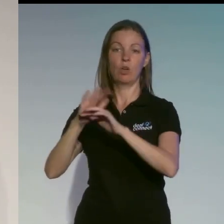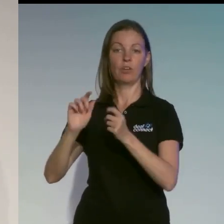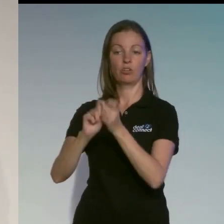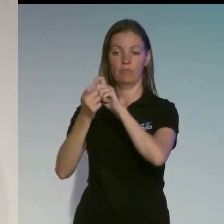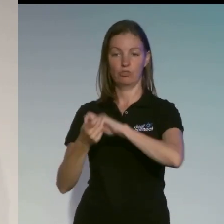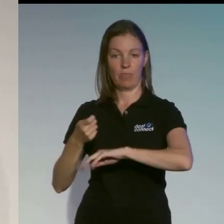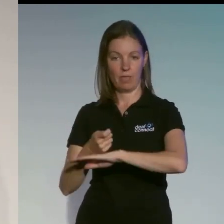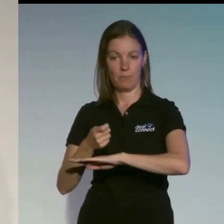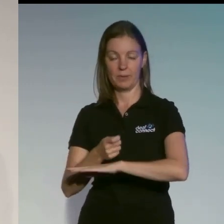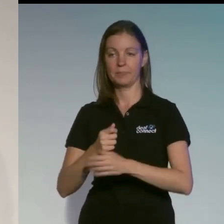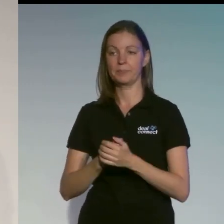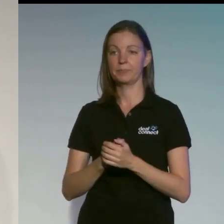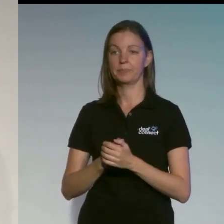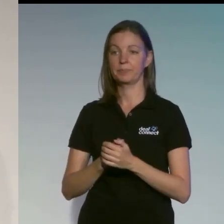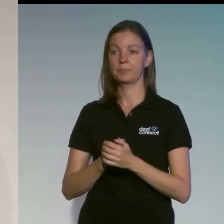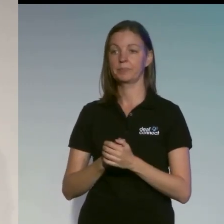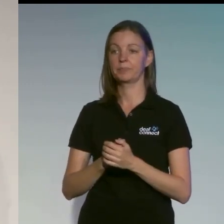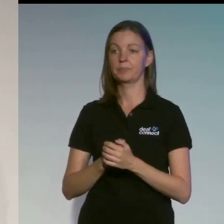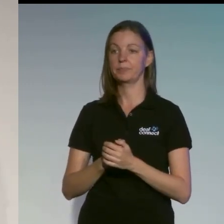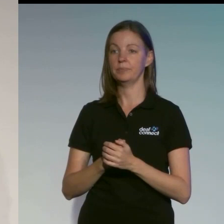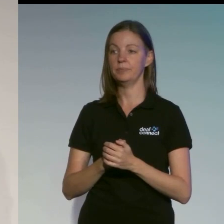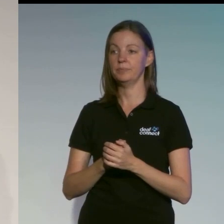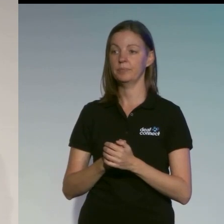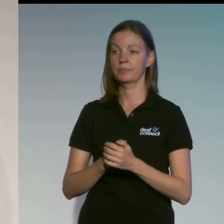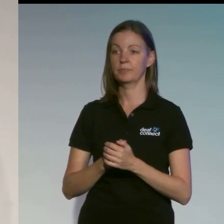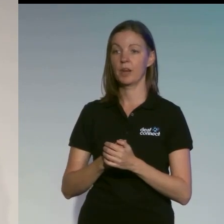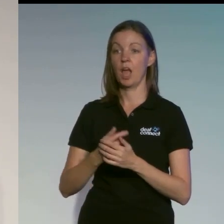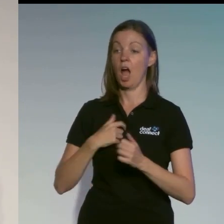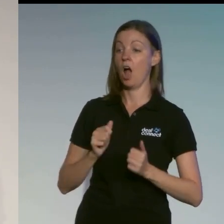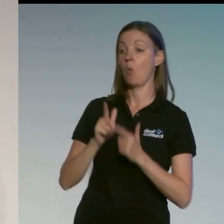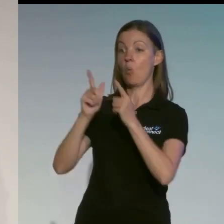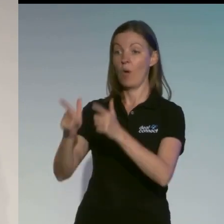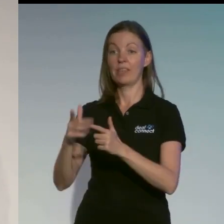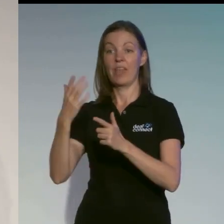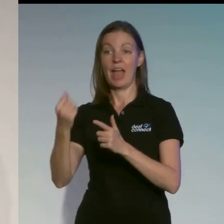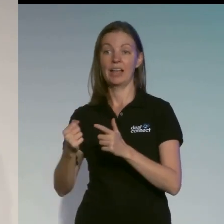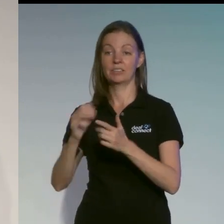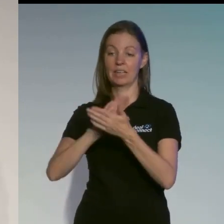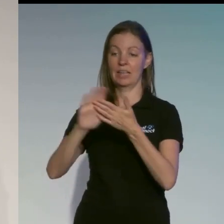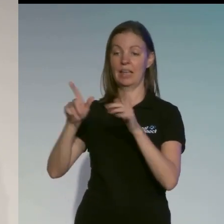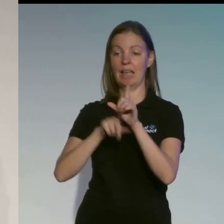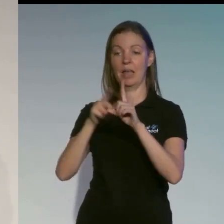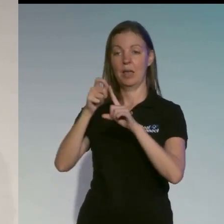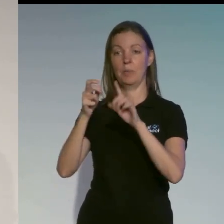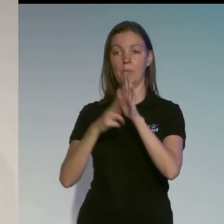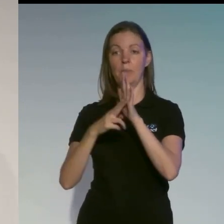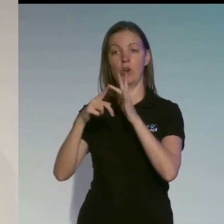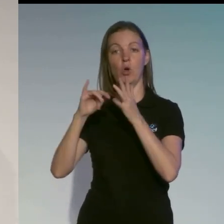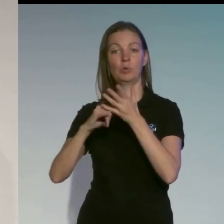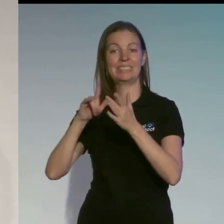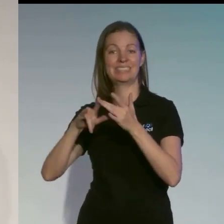So after the experience, I was hypnosis and electric shock by that